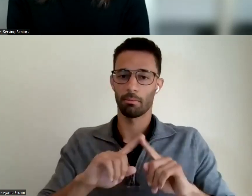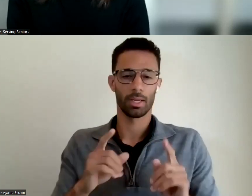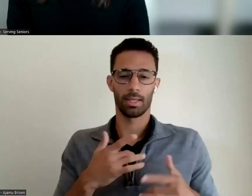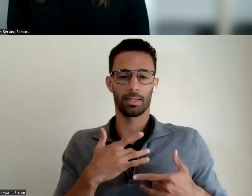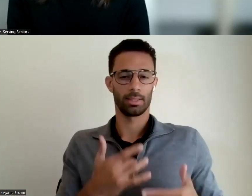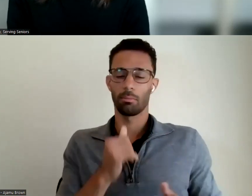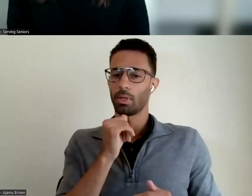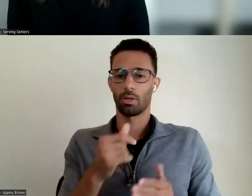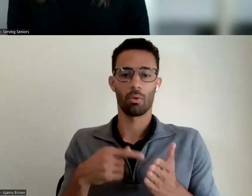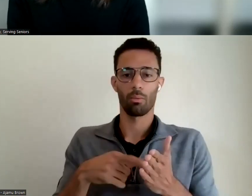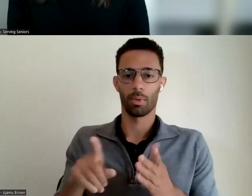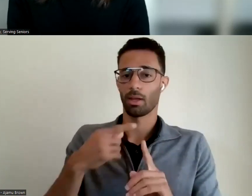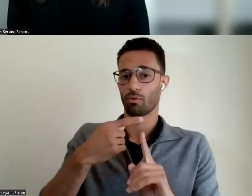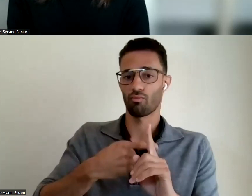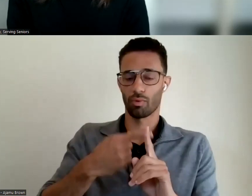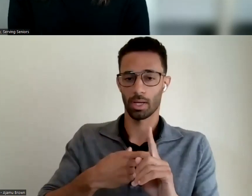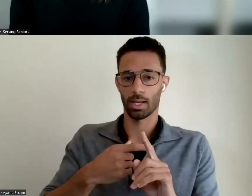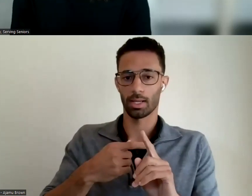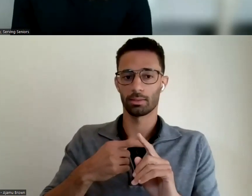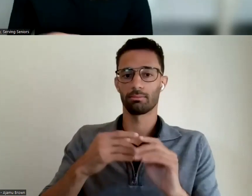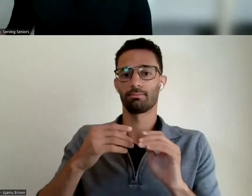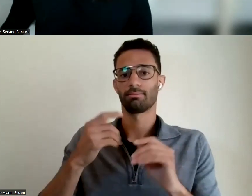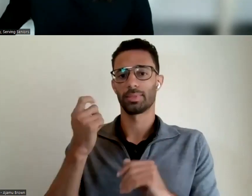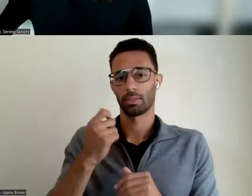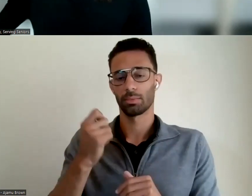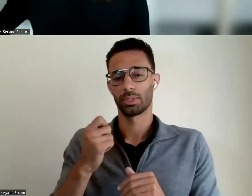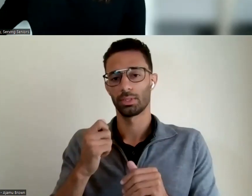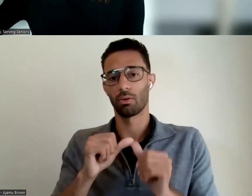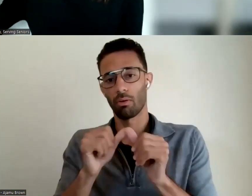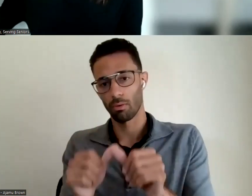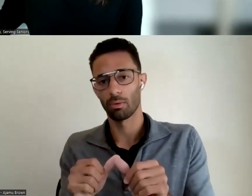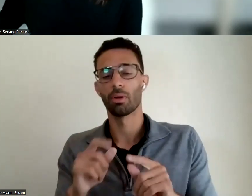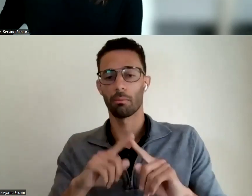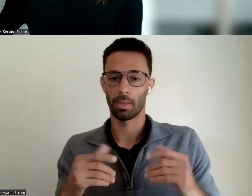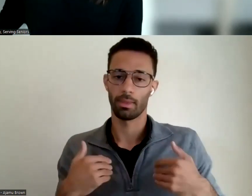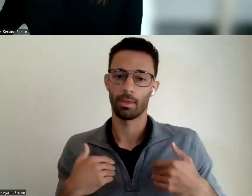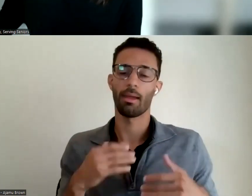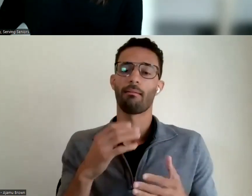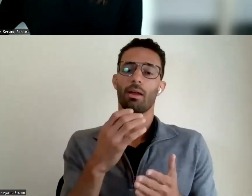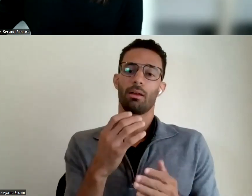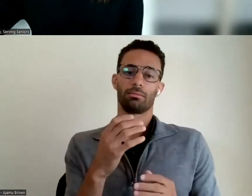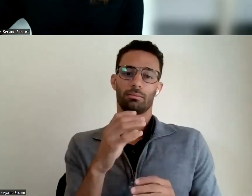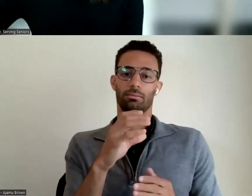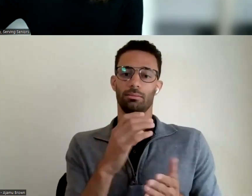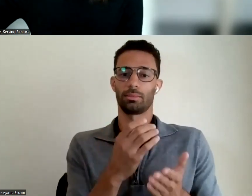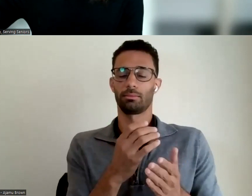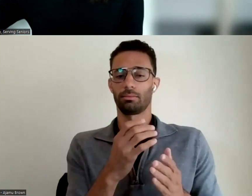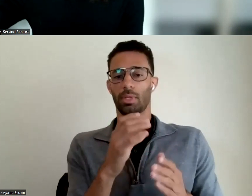subsidies ongoing in the way that you're talking about, but they do involve case management. They can involve disability benefits advocacy.